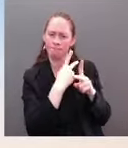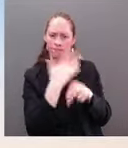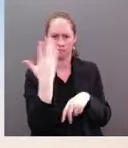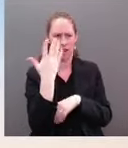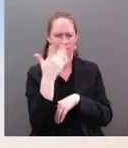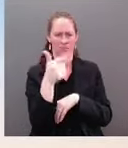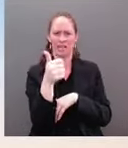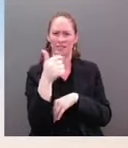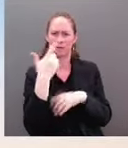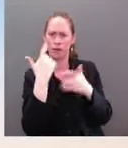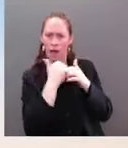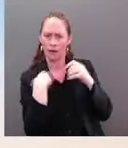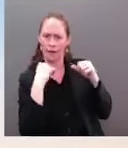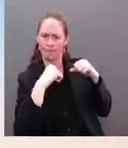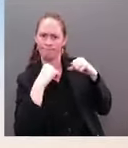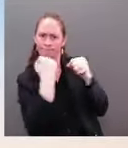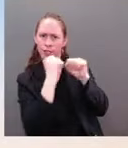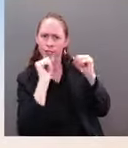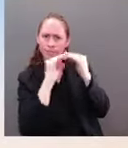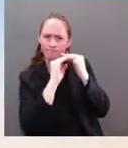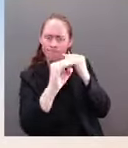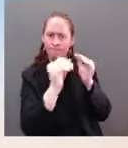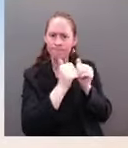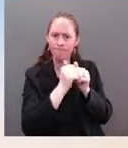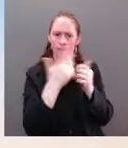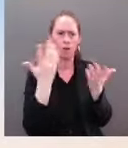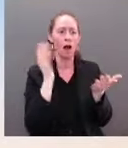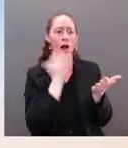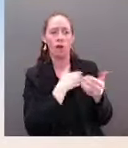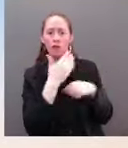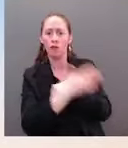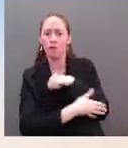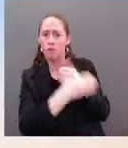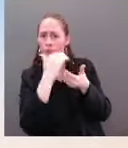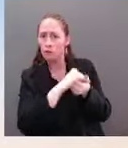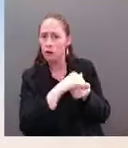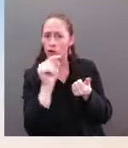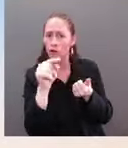And once, if and when we have a deal, I'm sure we can discuss more specifics. Go ahead. Thanks, Jen. Now I have a chance to hear from